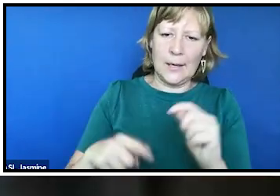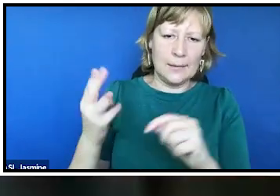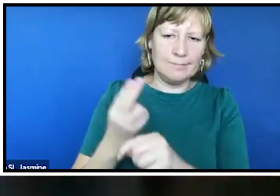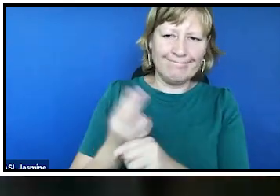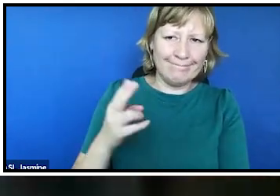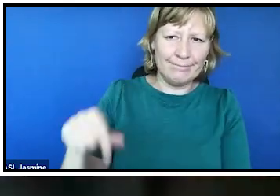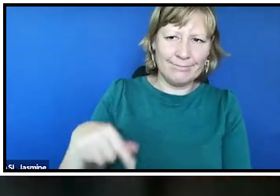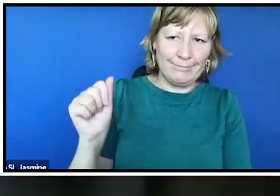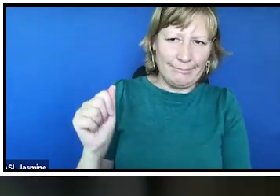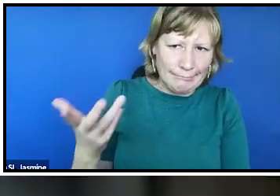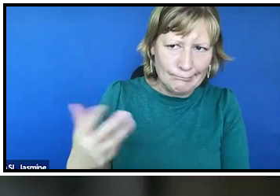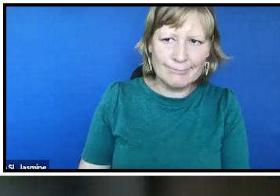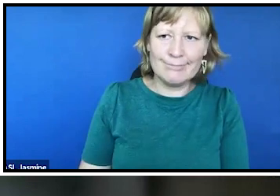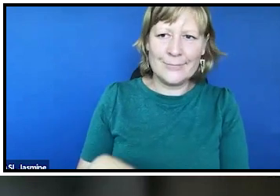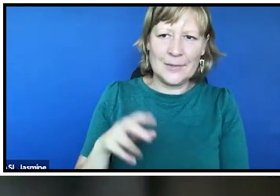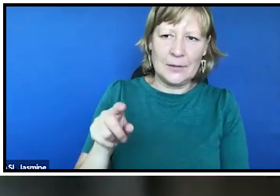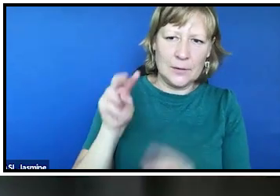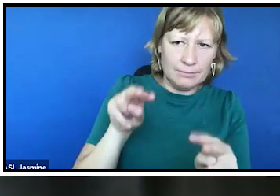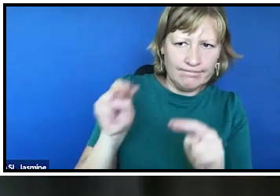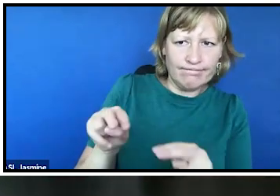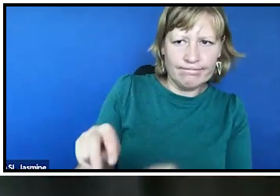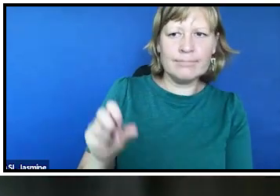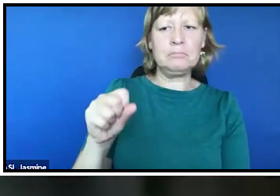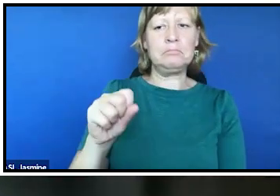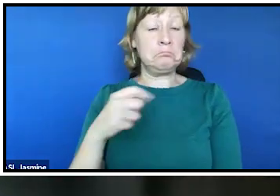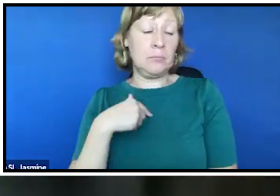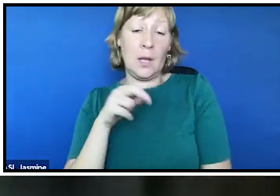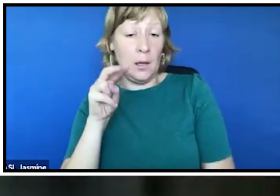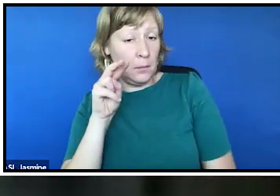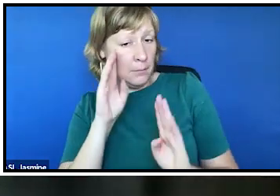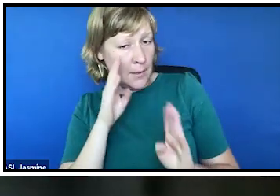you. Yeah, I'm watching. I haven't seen anything though.